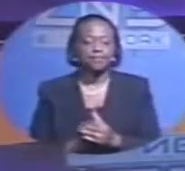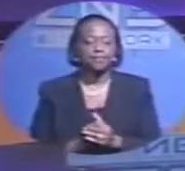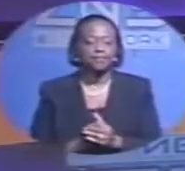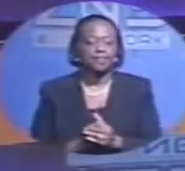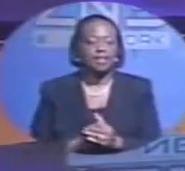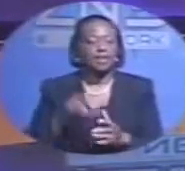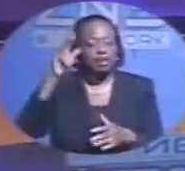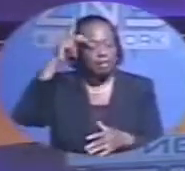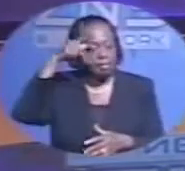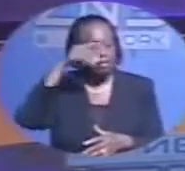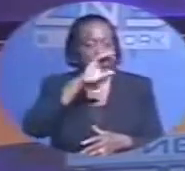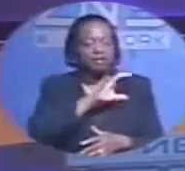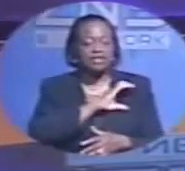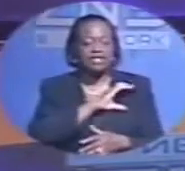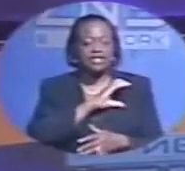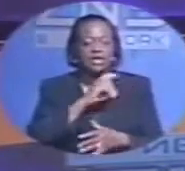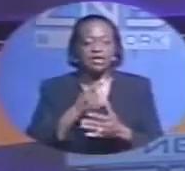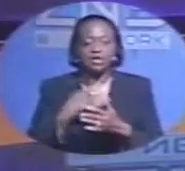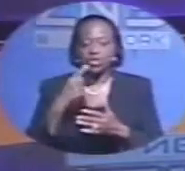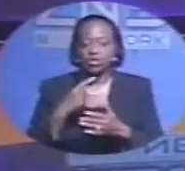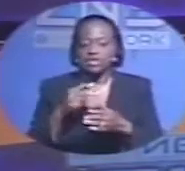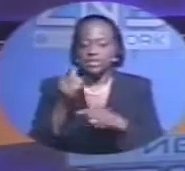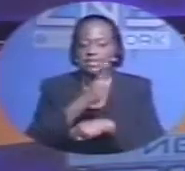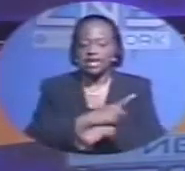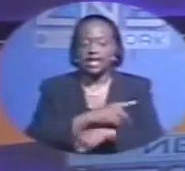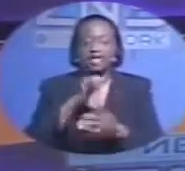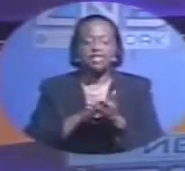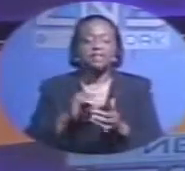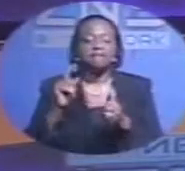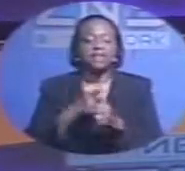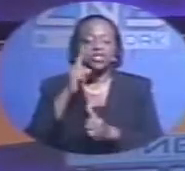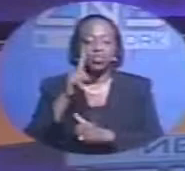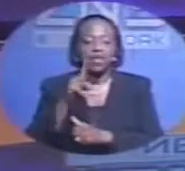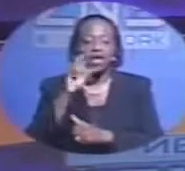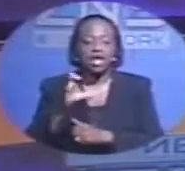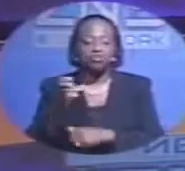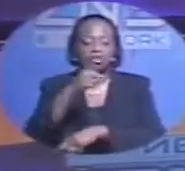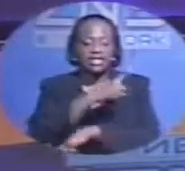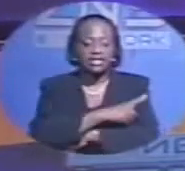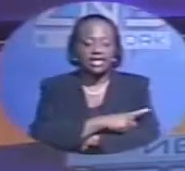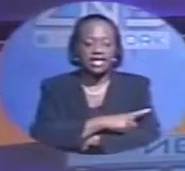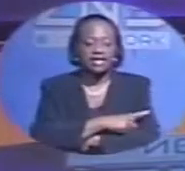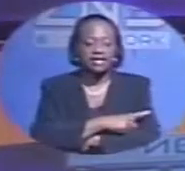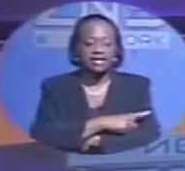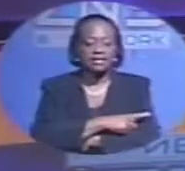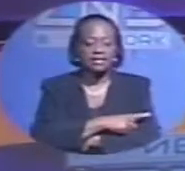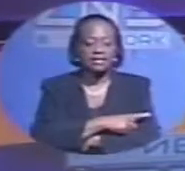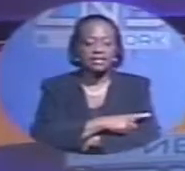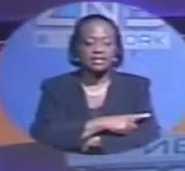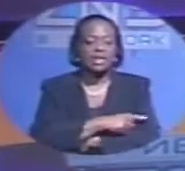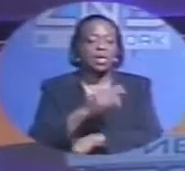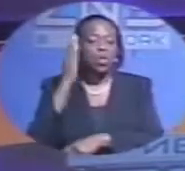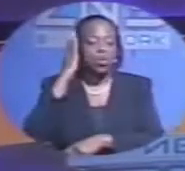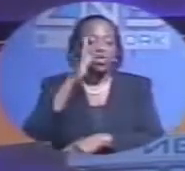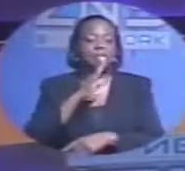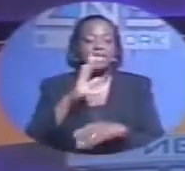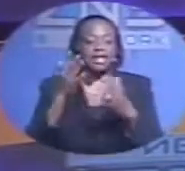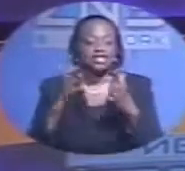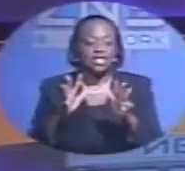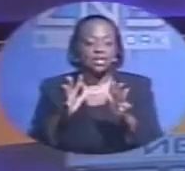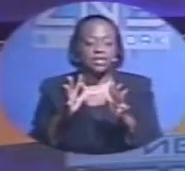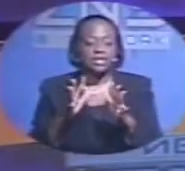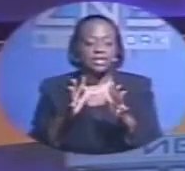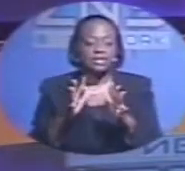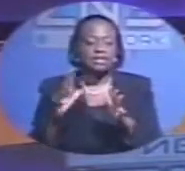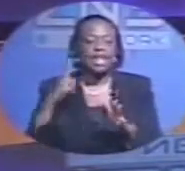Christie also assuring reporters today that the first 100 days of his administration's plans will be executed through